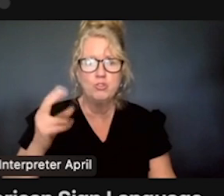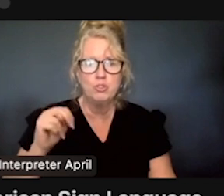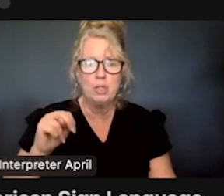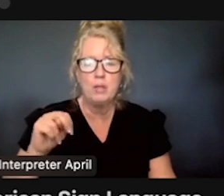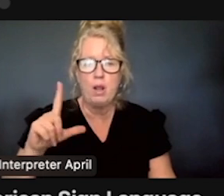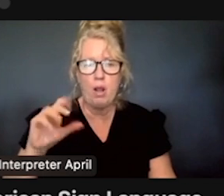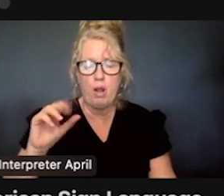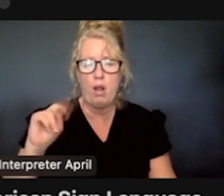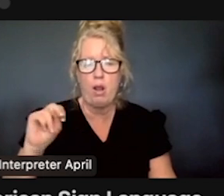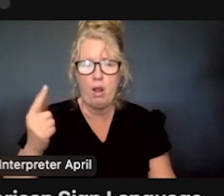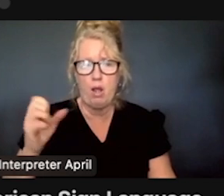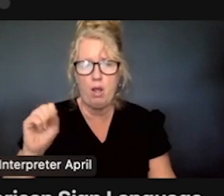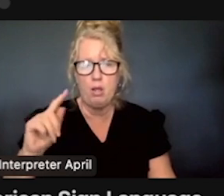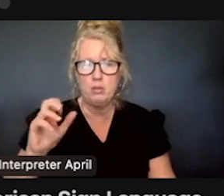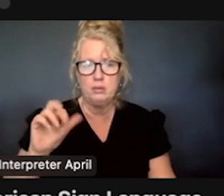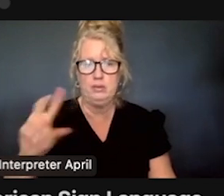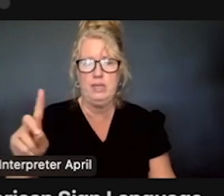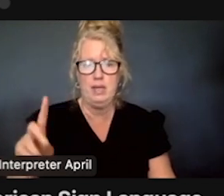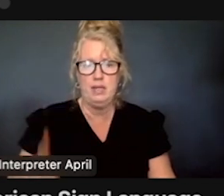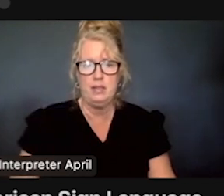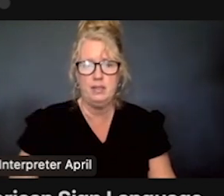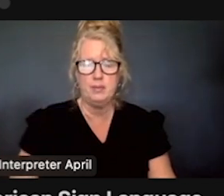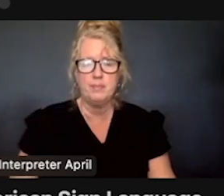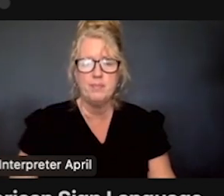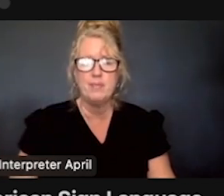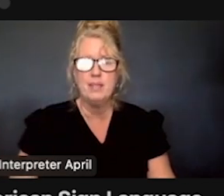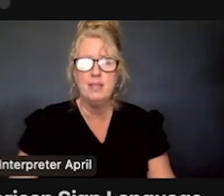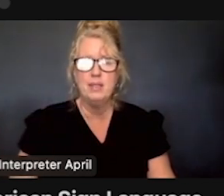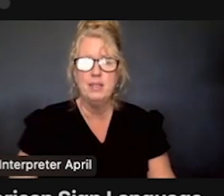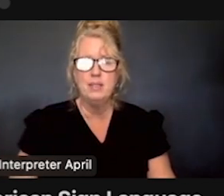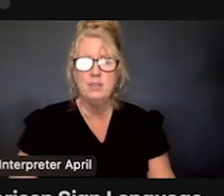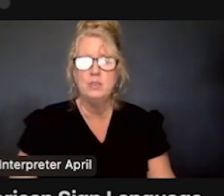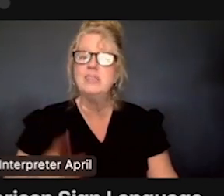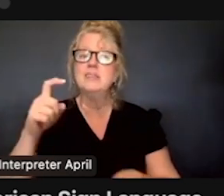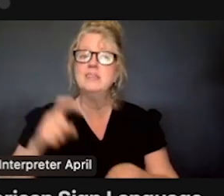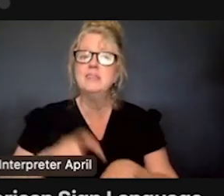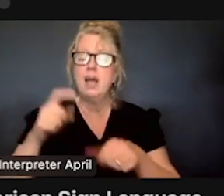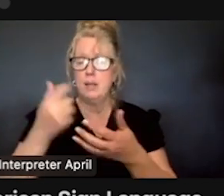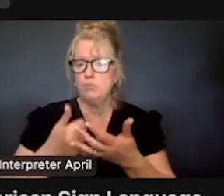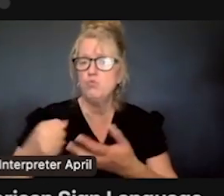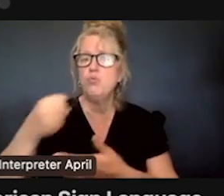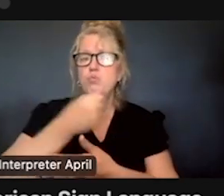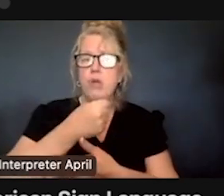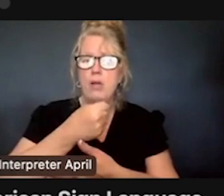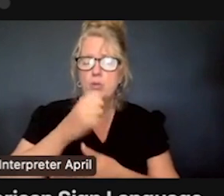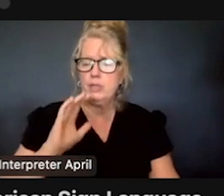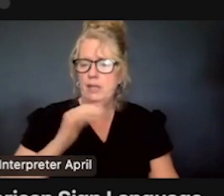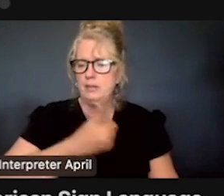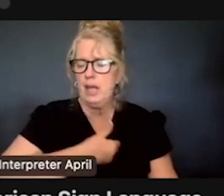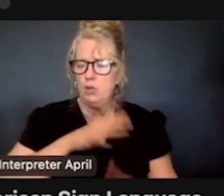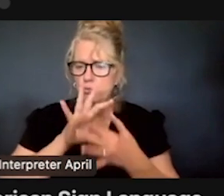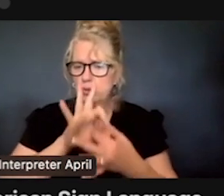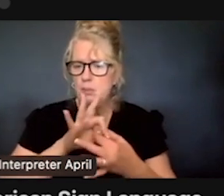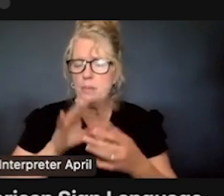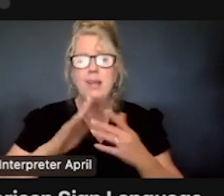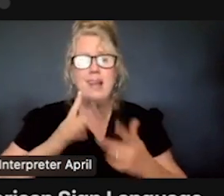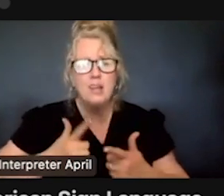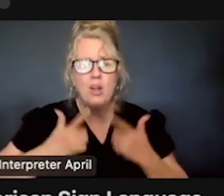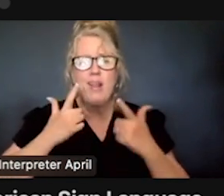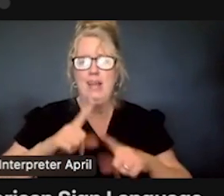Holt-Lundstad. And she says, it's time to prioritize our relationships like our life depends on